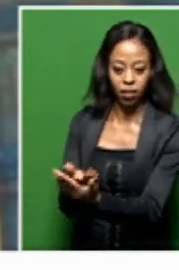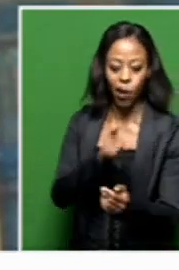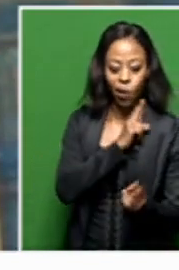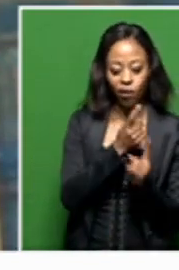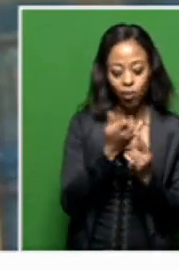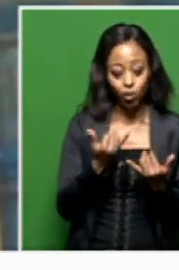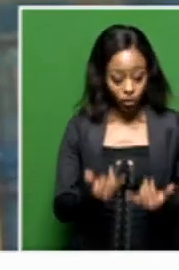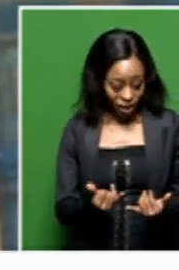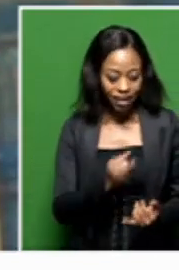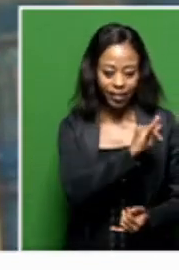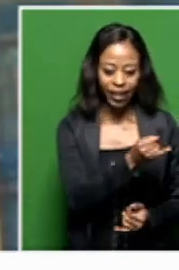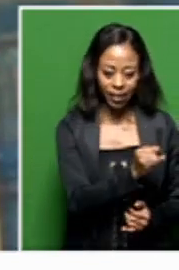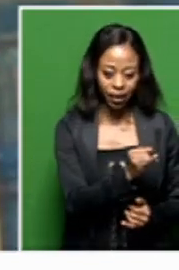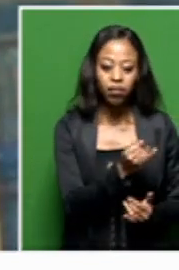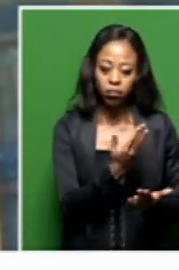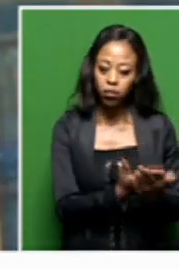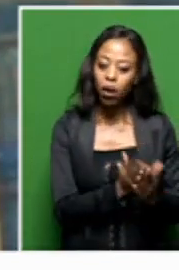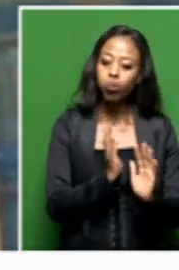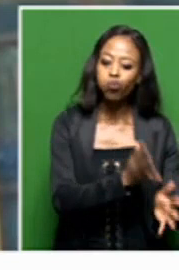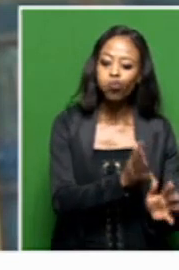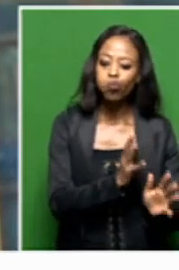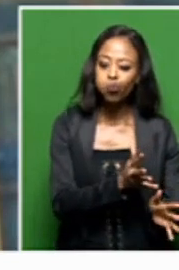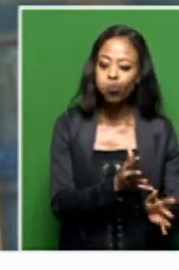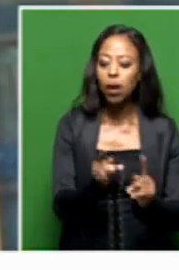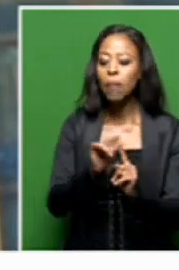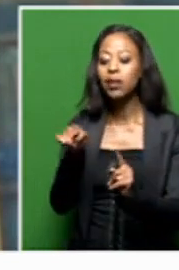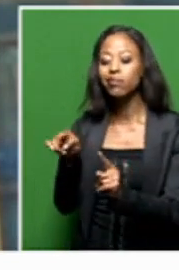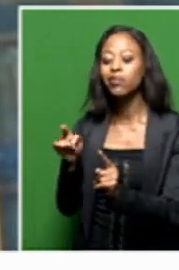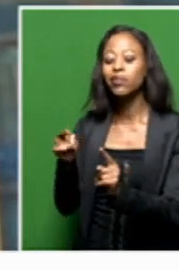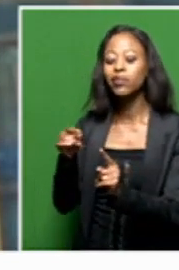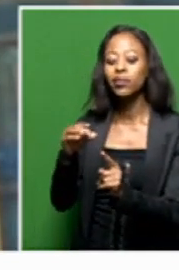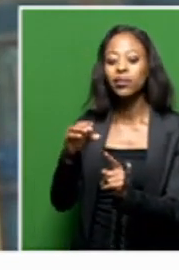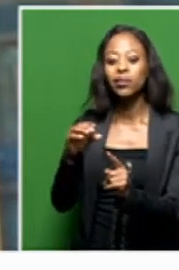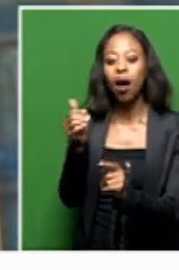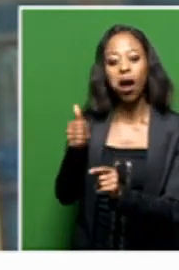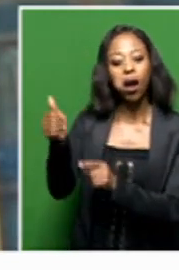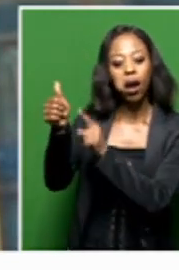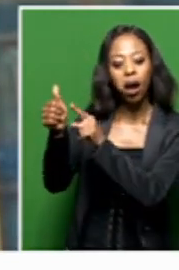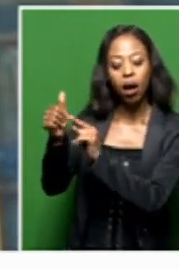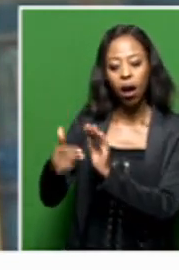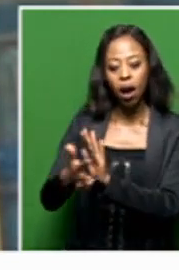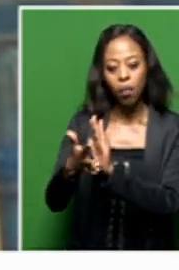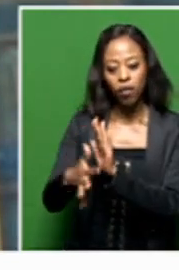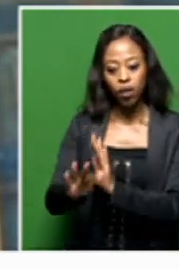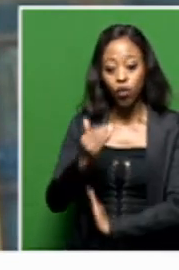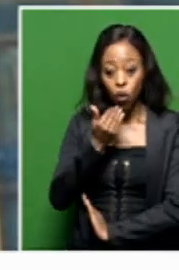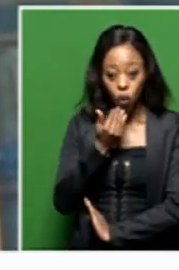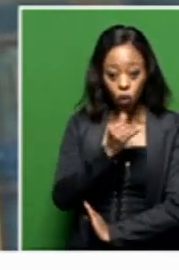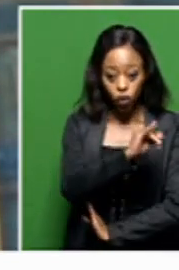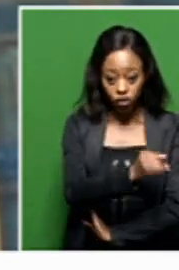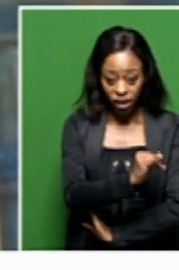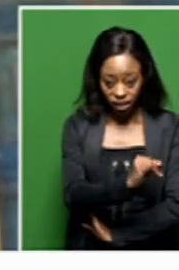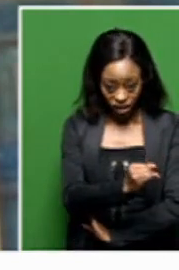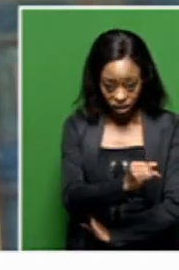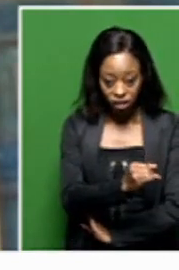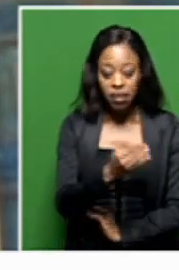and get a Johnson & Johnson. Now, SABC did authorize the application for a Johnson &